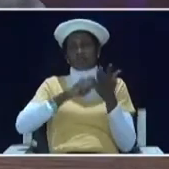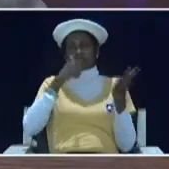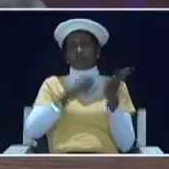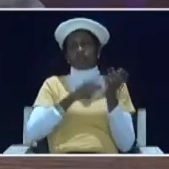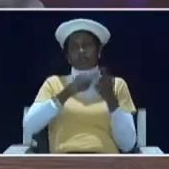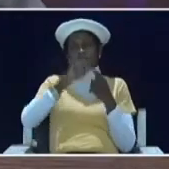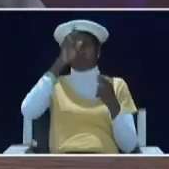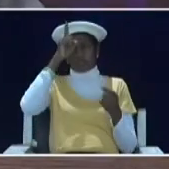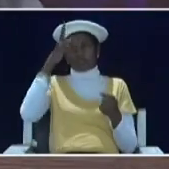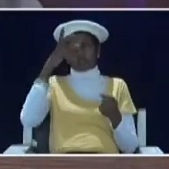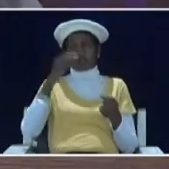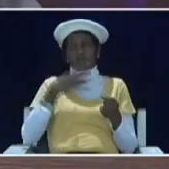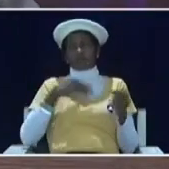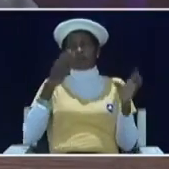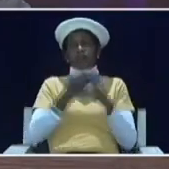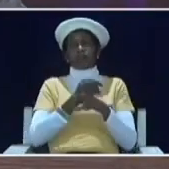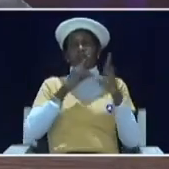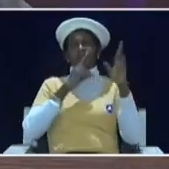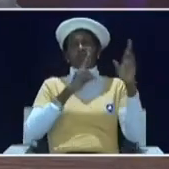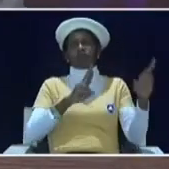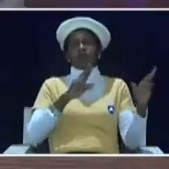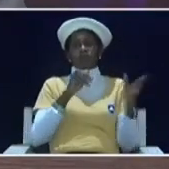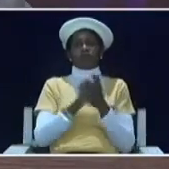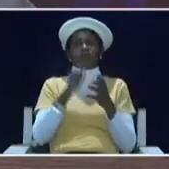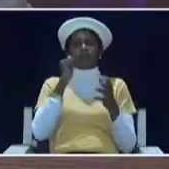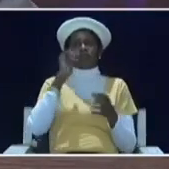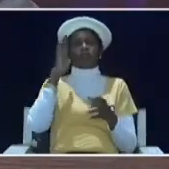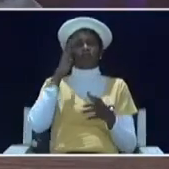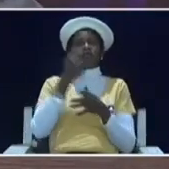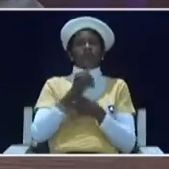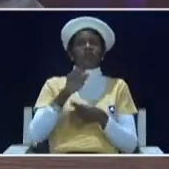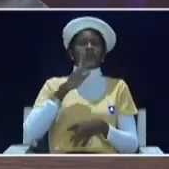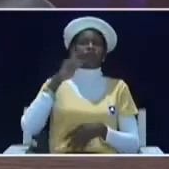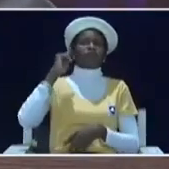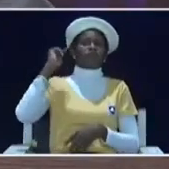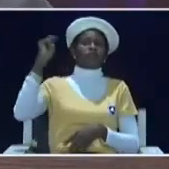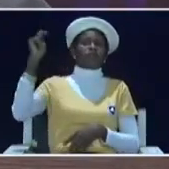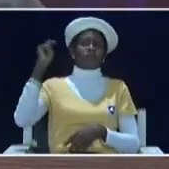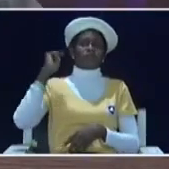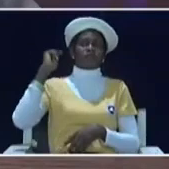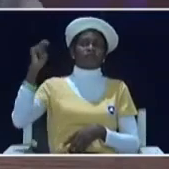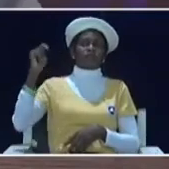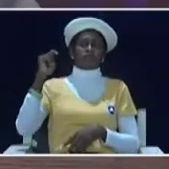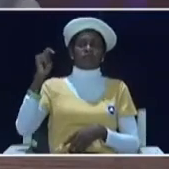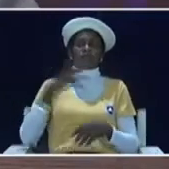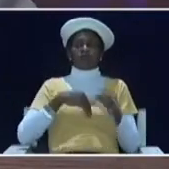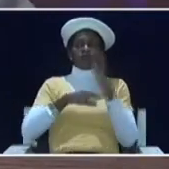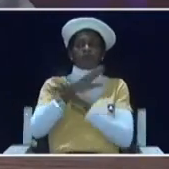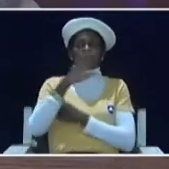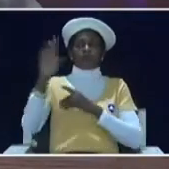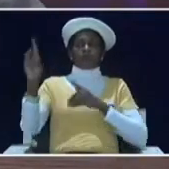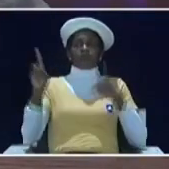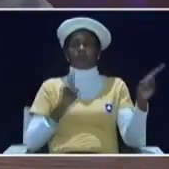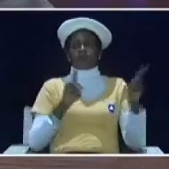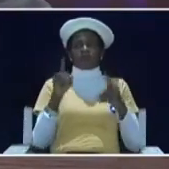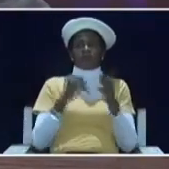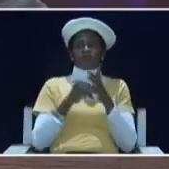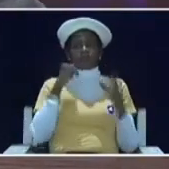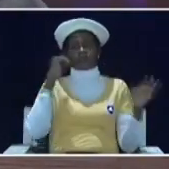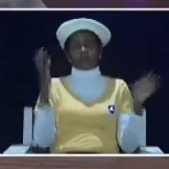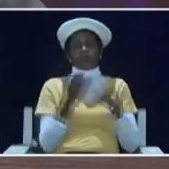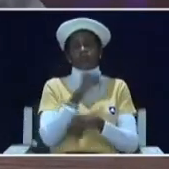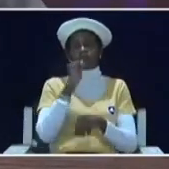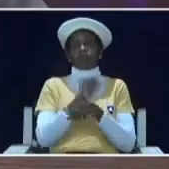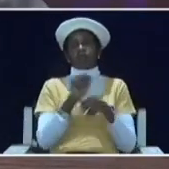Gio and got a response that she would share her testimony. And God did it. She got a job